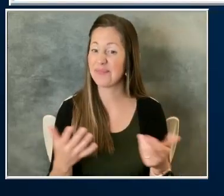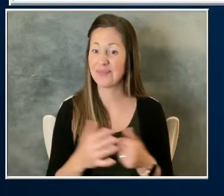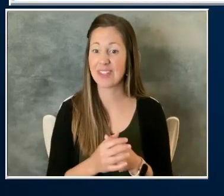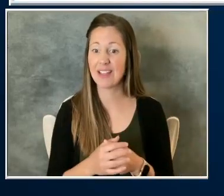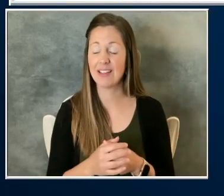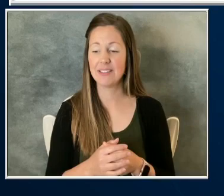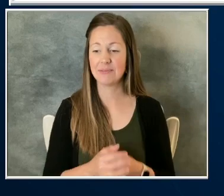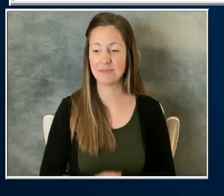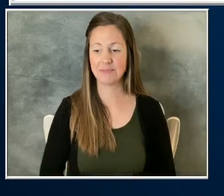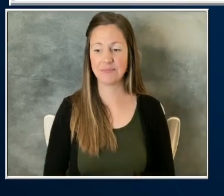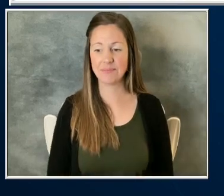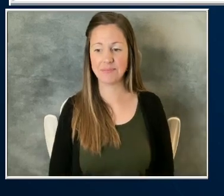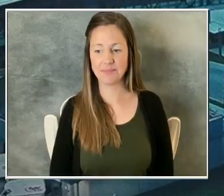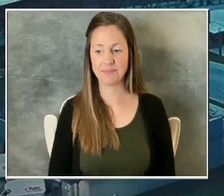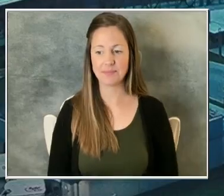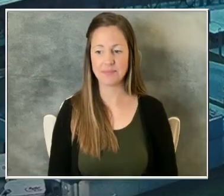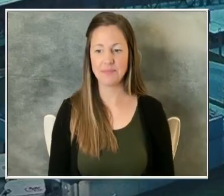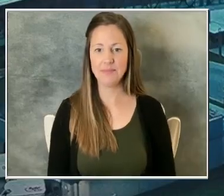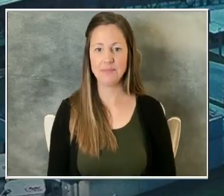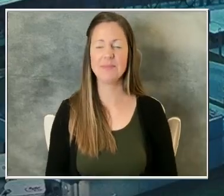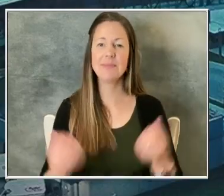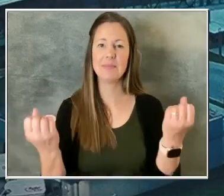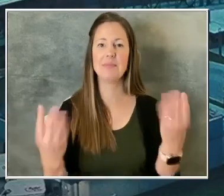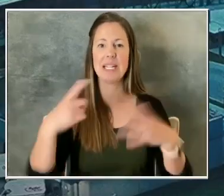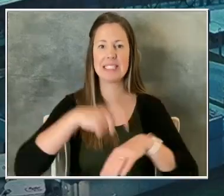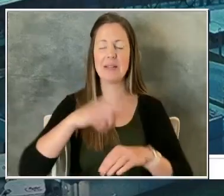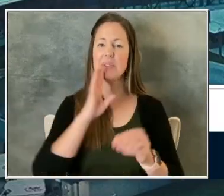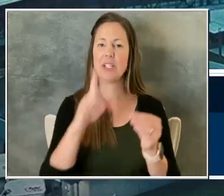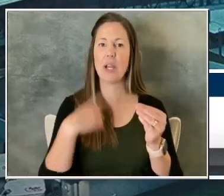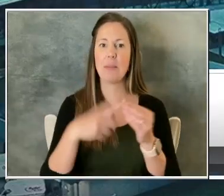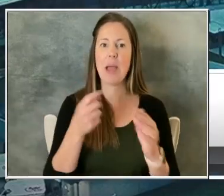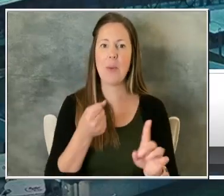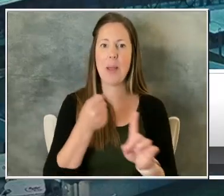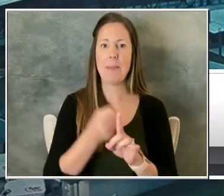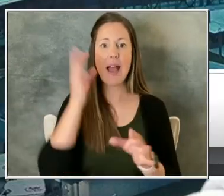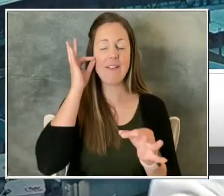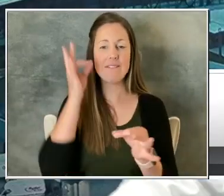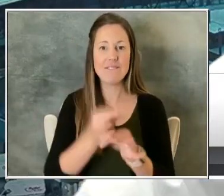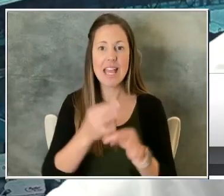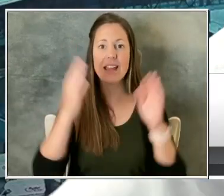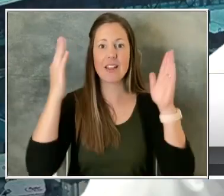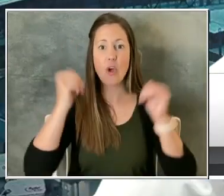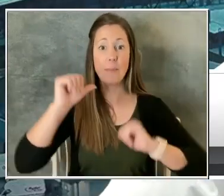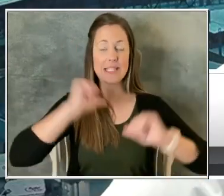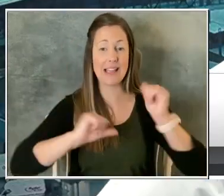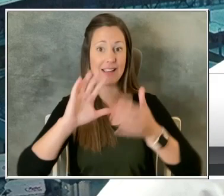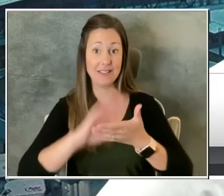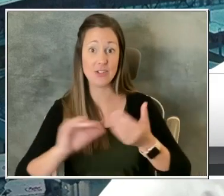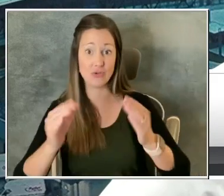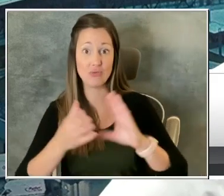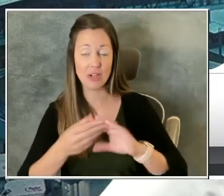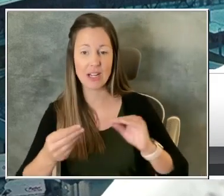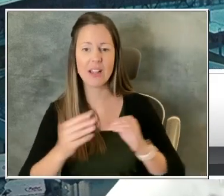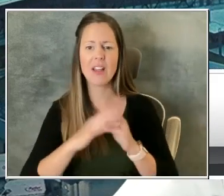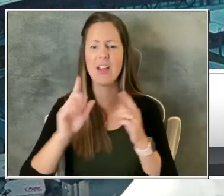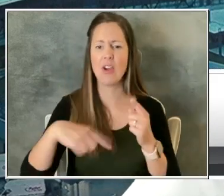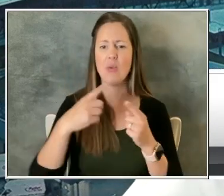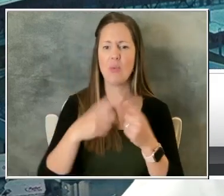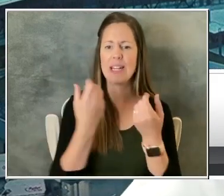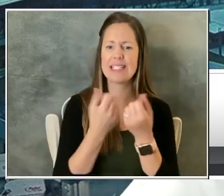we've talked many times in this program about the impact of faith, hope, and science. Here's a story When is it safe to